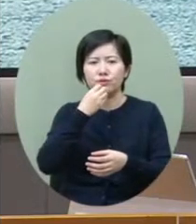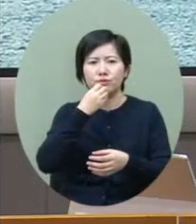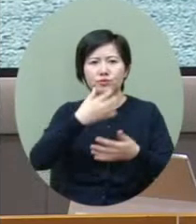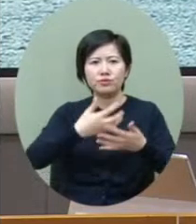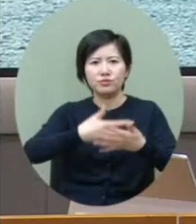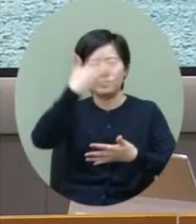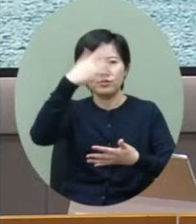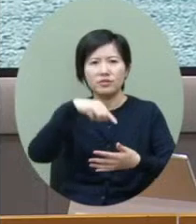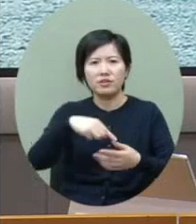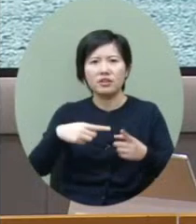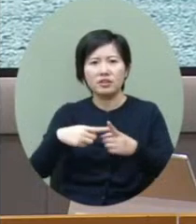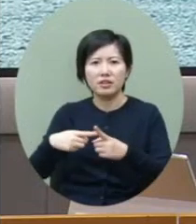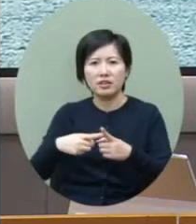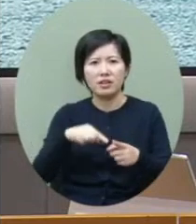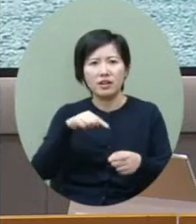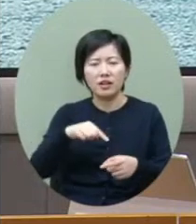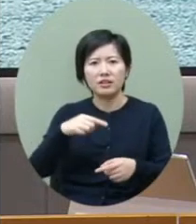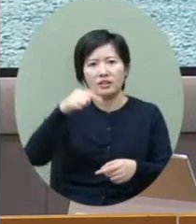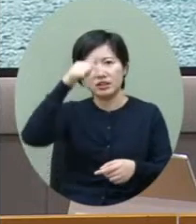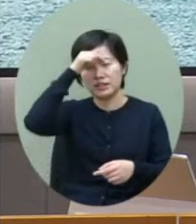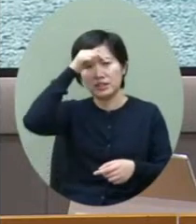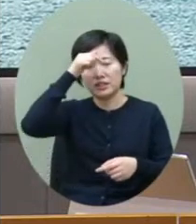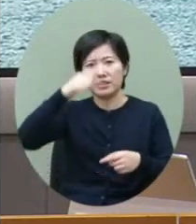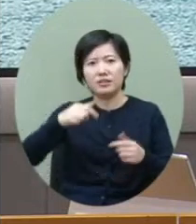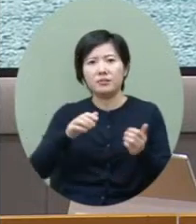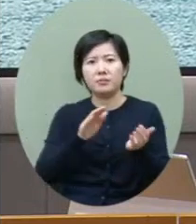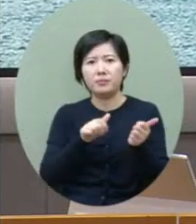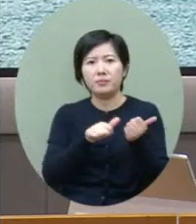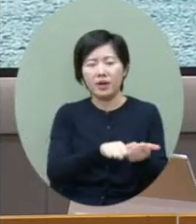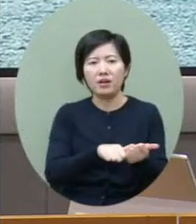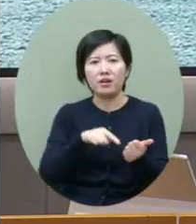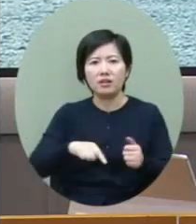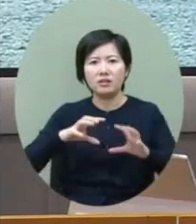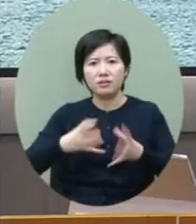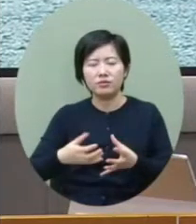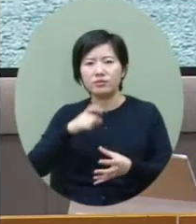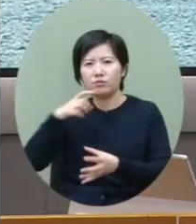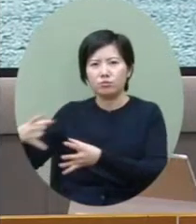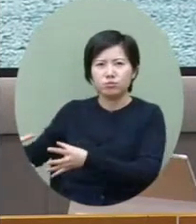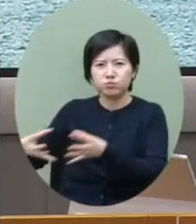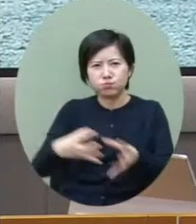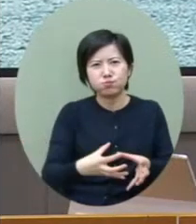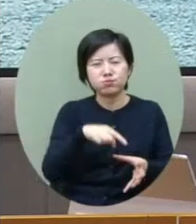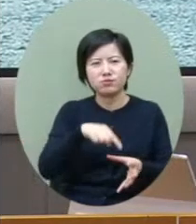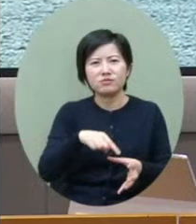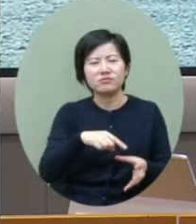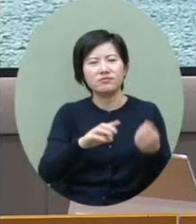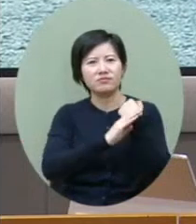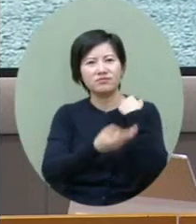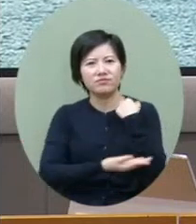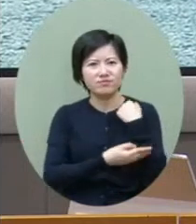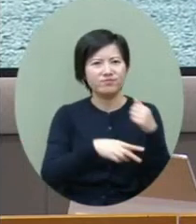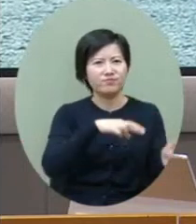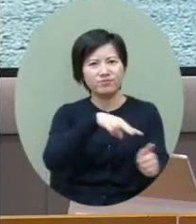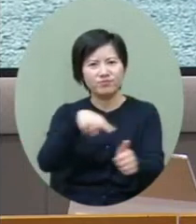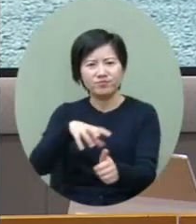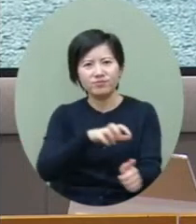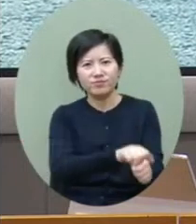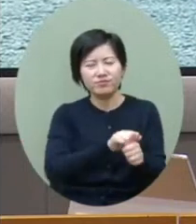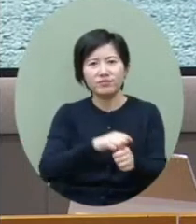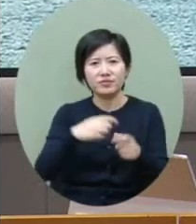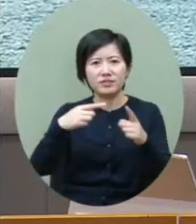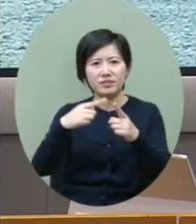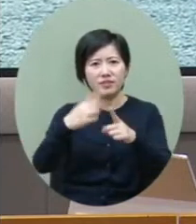HAD, the district office, the police, and medical staff taking part in enforcement.